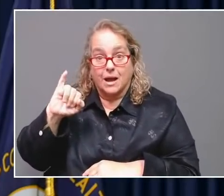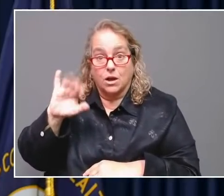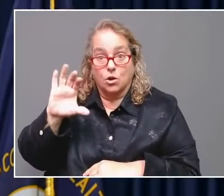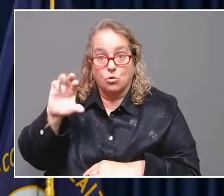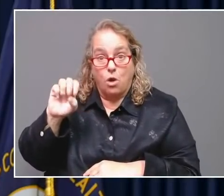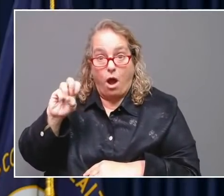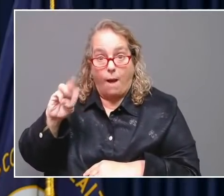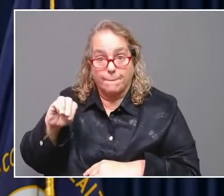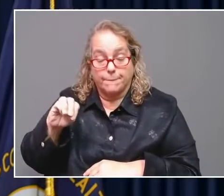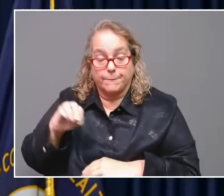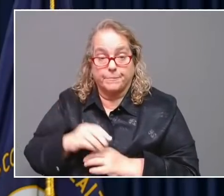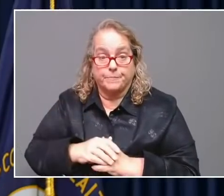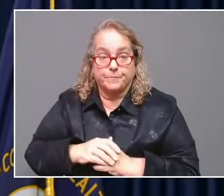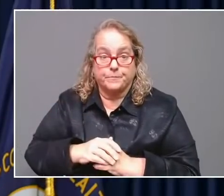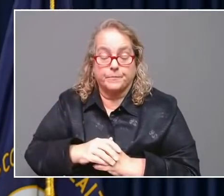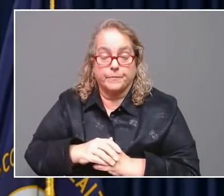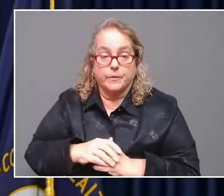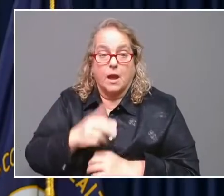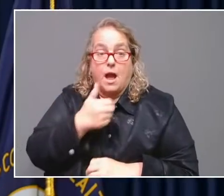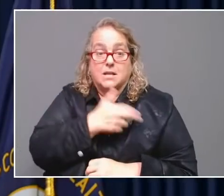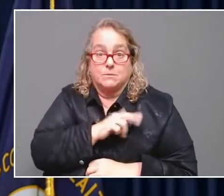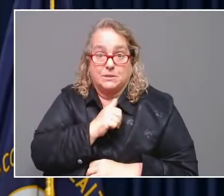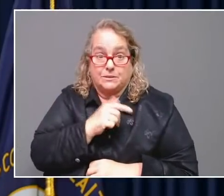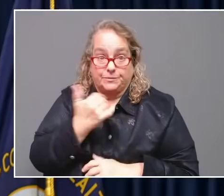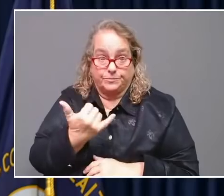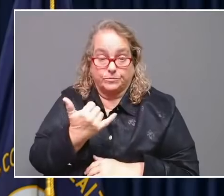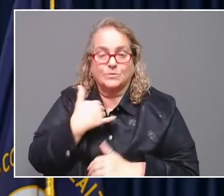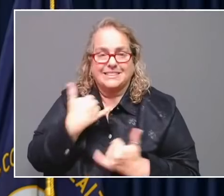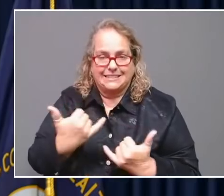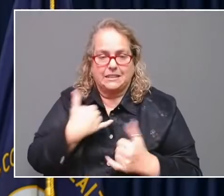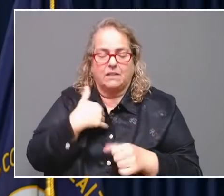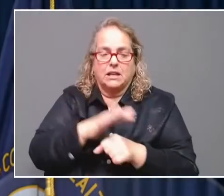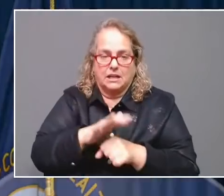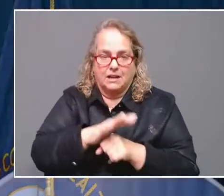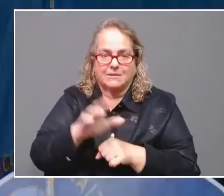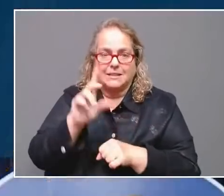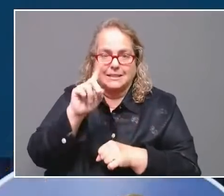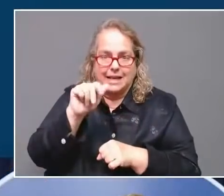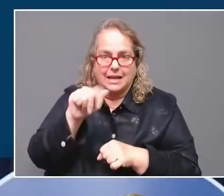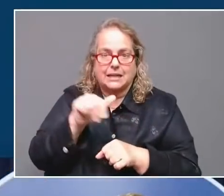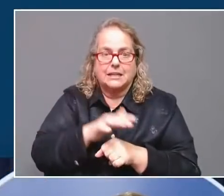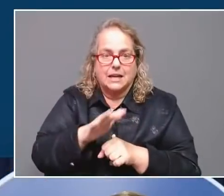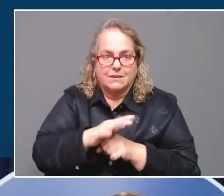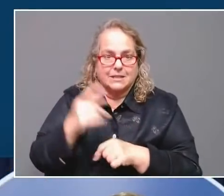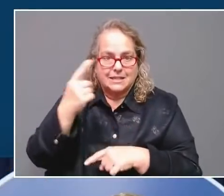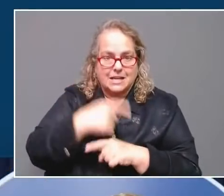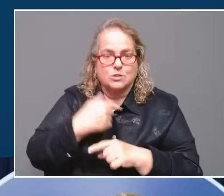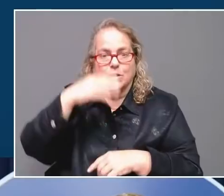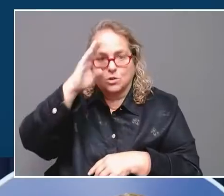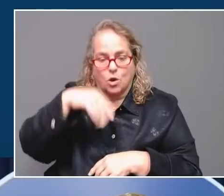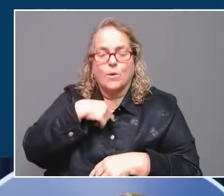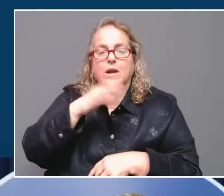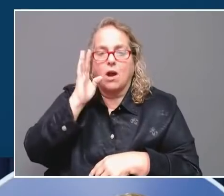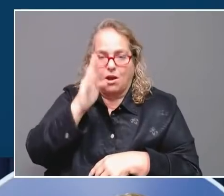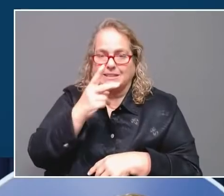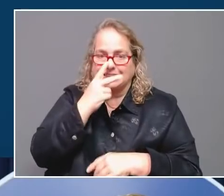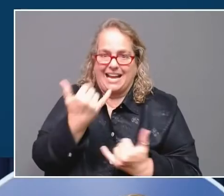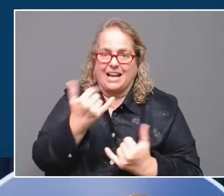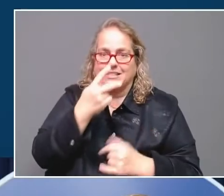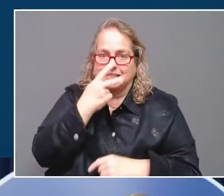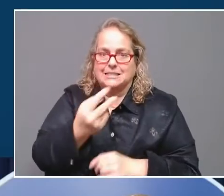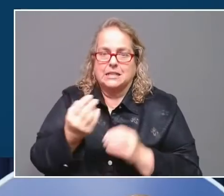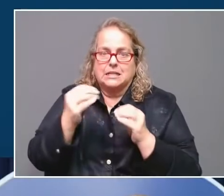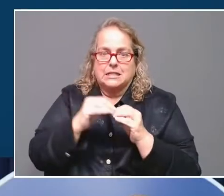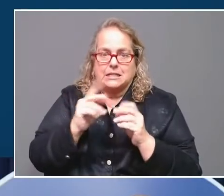hospitalizations. All right, we now have enough data. It's been enough time with enough days to know we are seeing an increase in